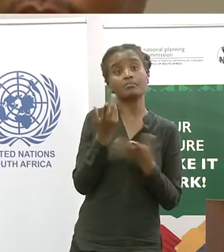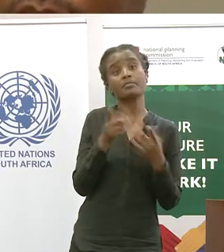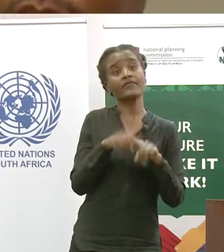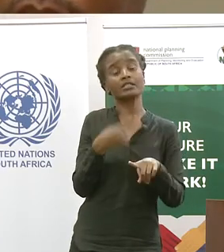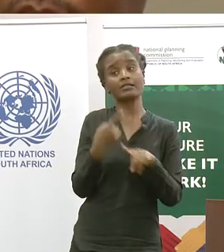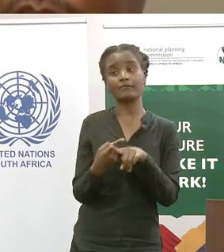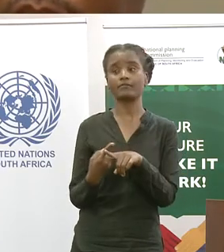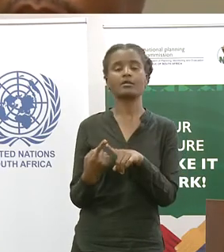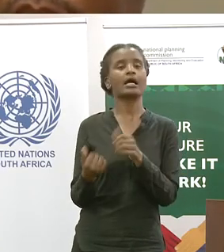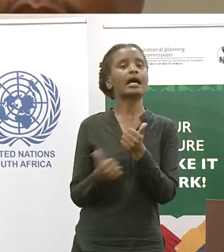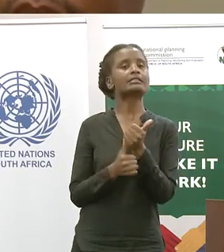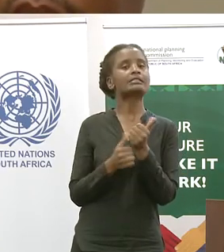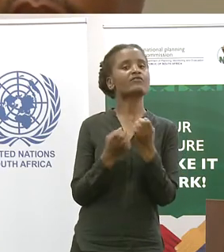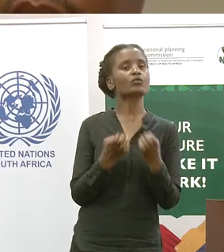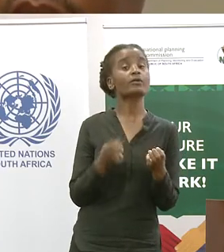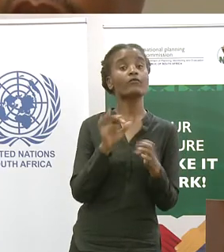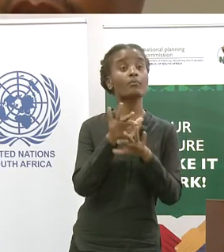for visually impaired people,